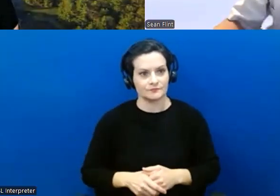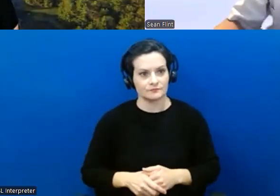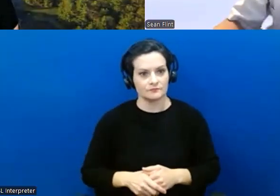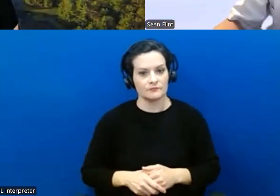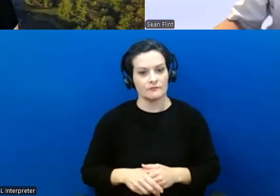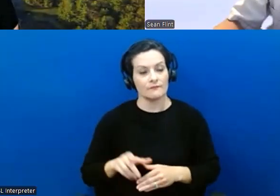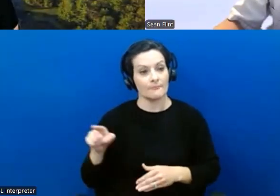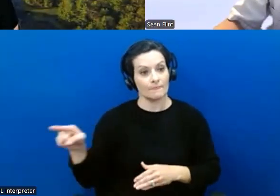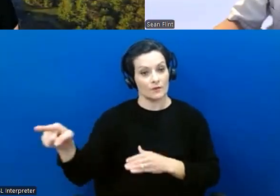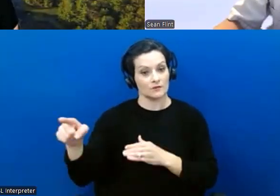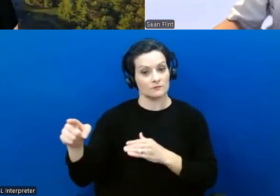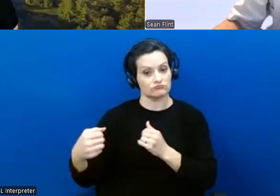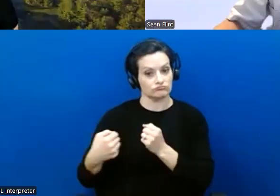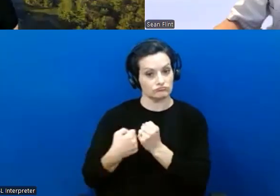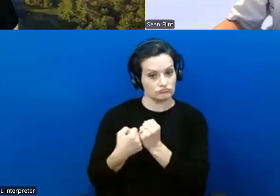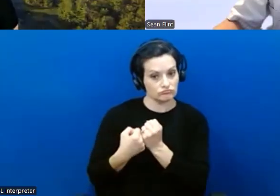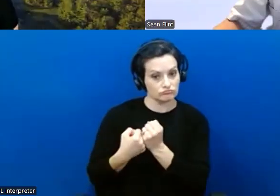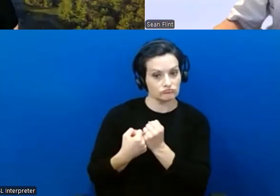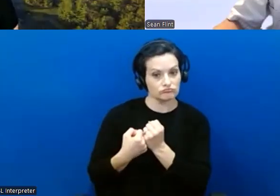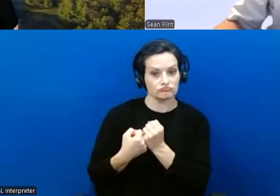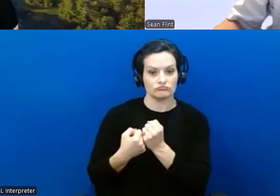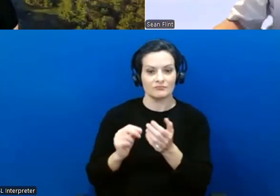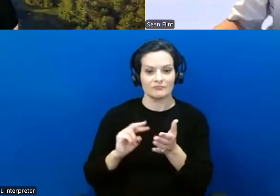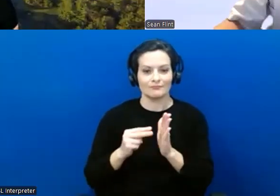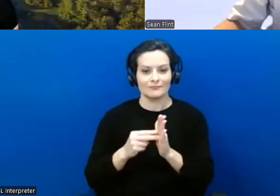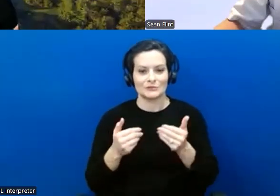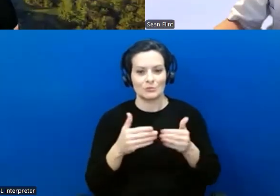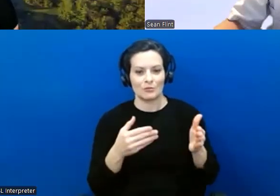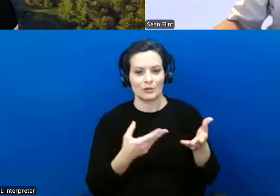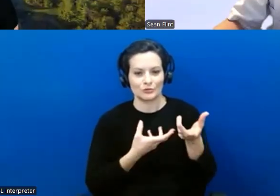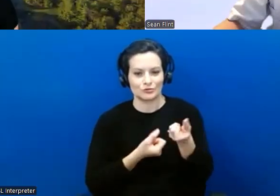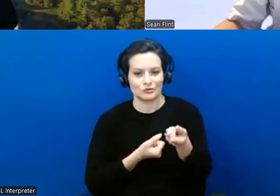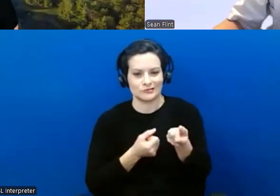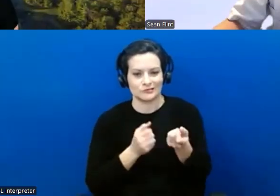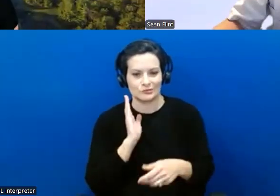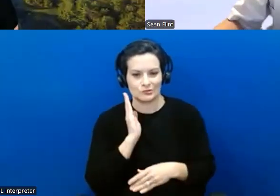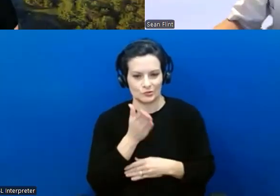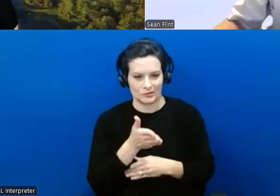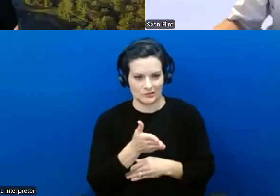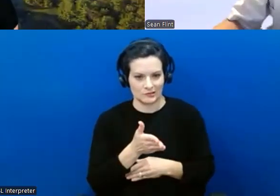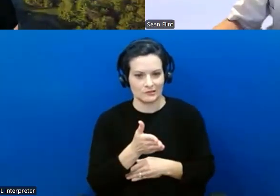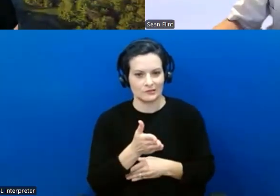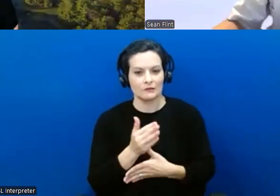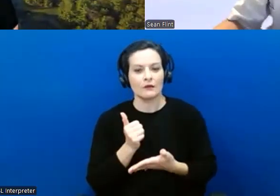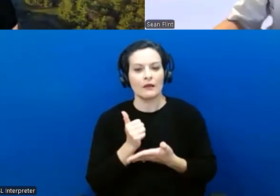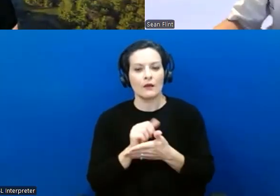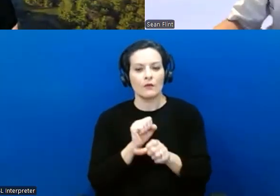constituencies and have public trust, and to help them do this project together.